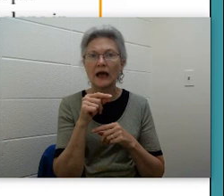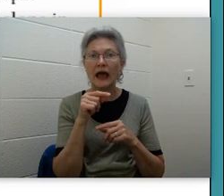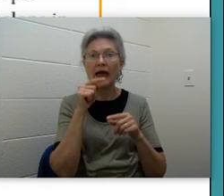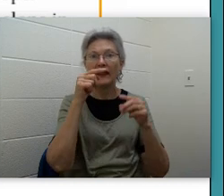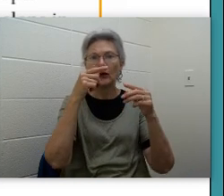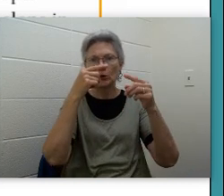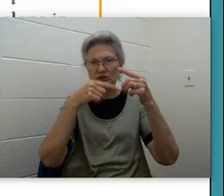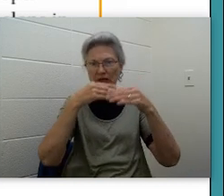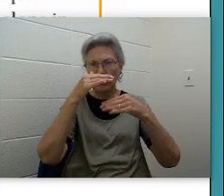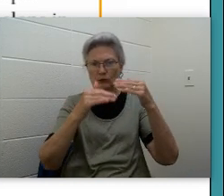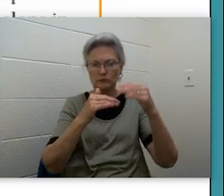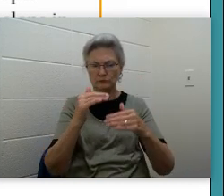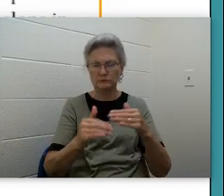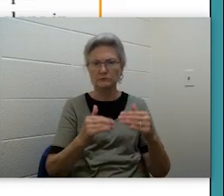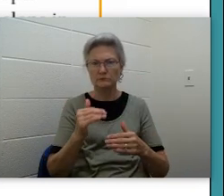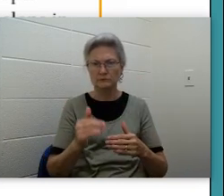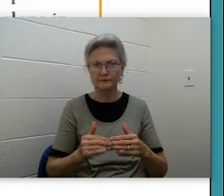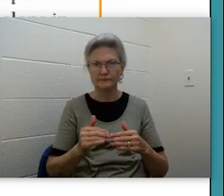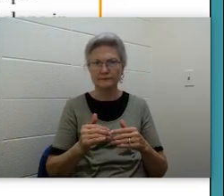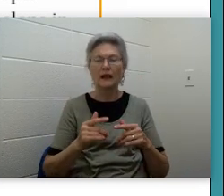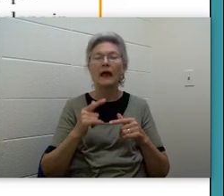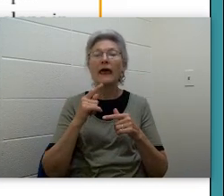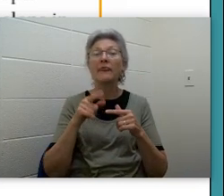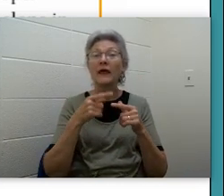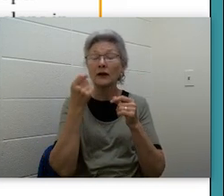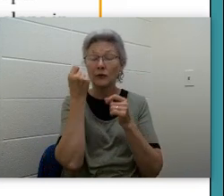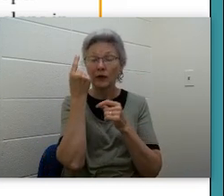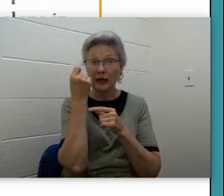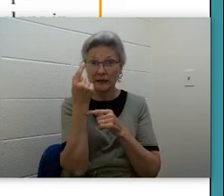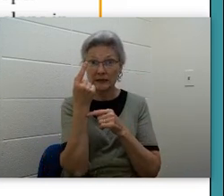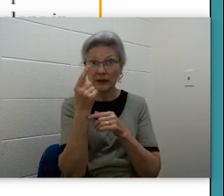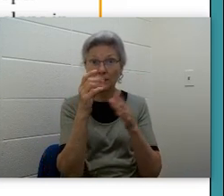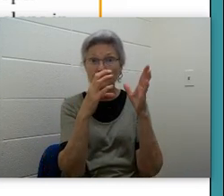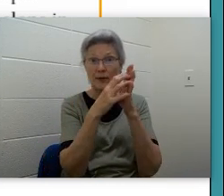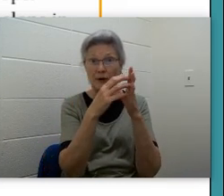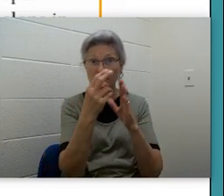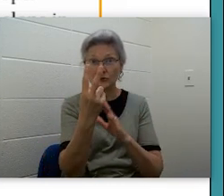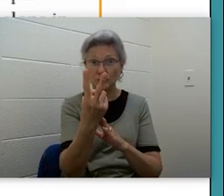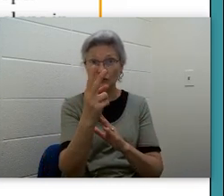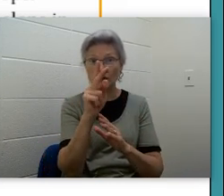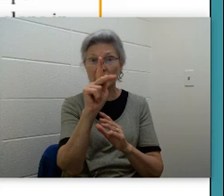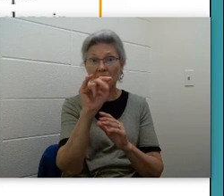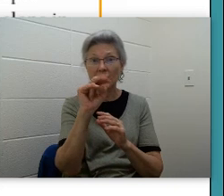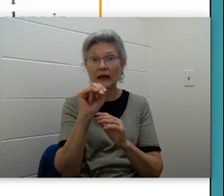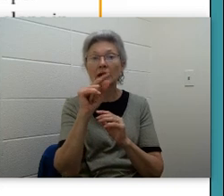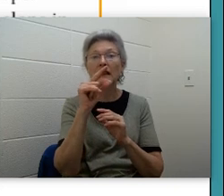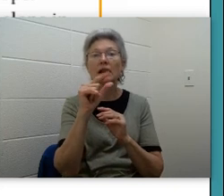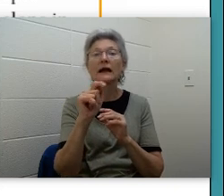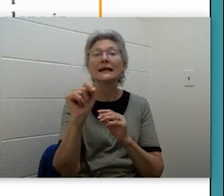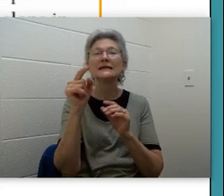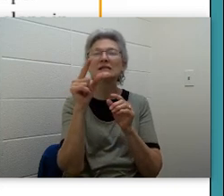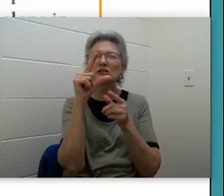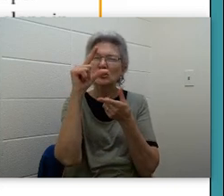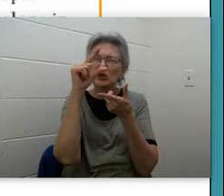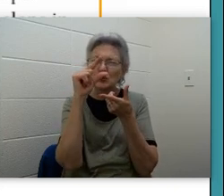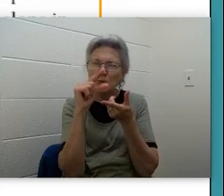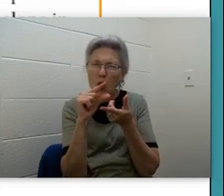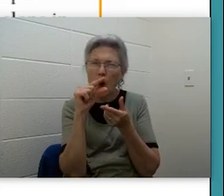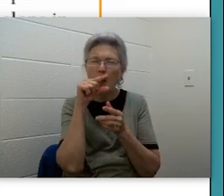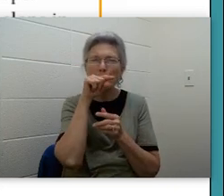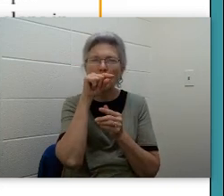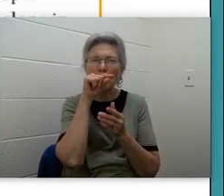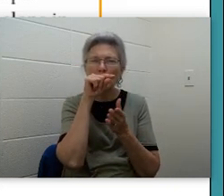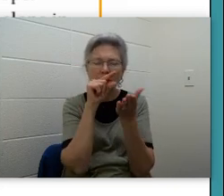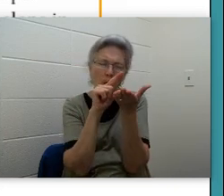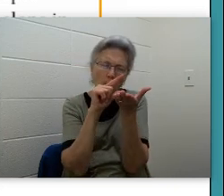goes down this pyramid. Then realizing in paragraph 2 that the kinglet is a small bird. They